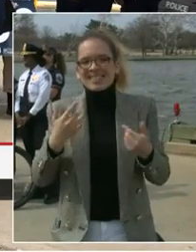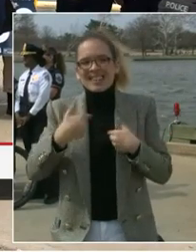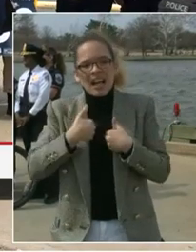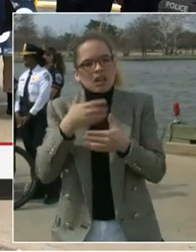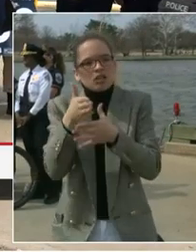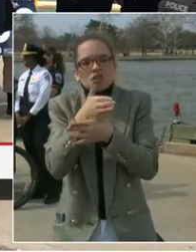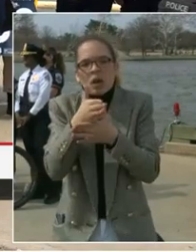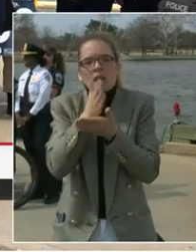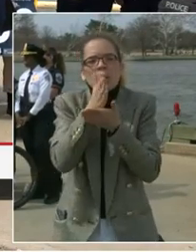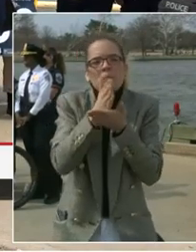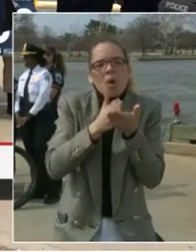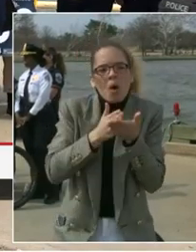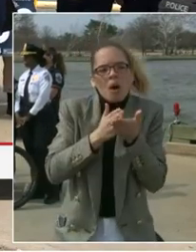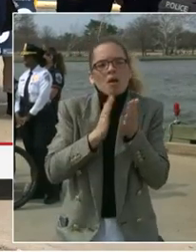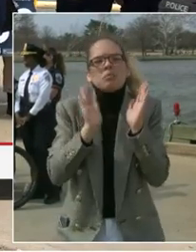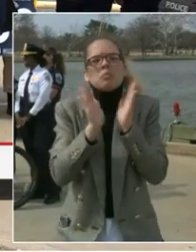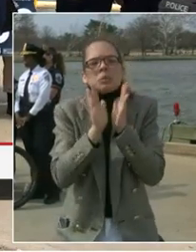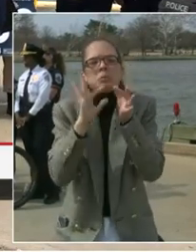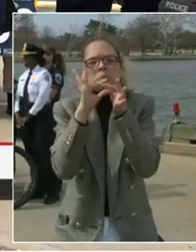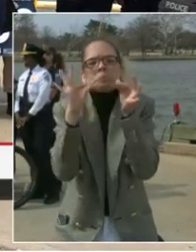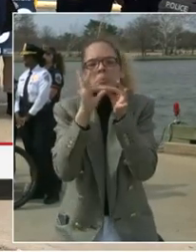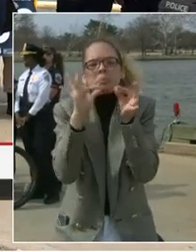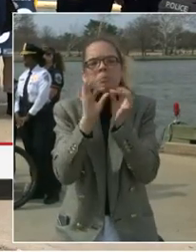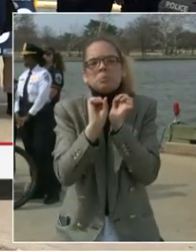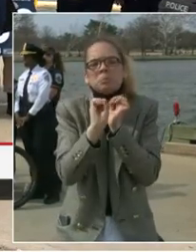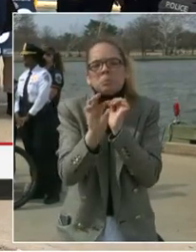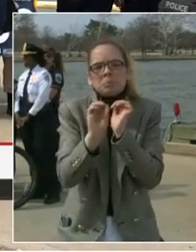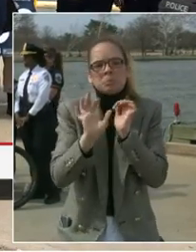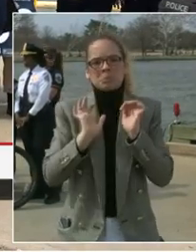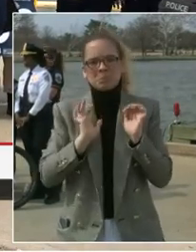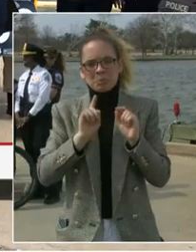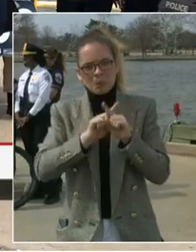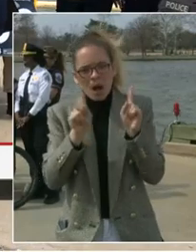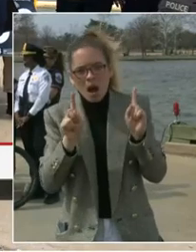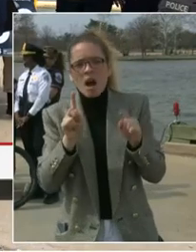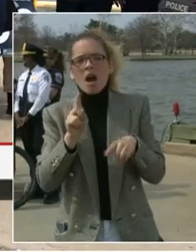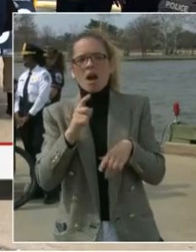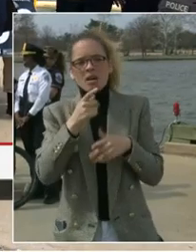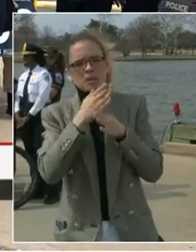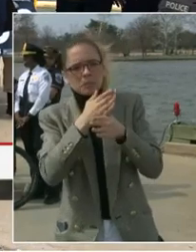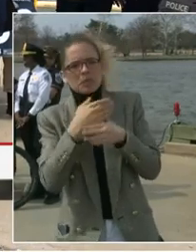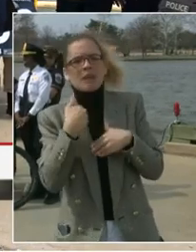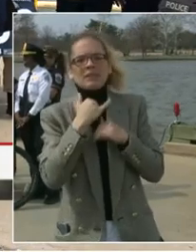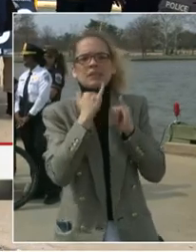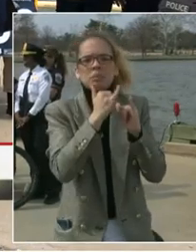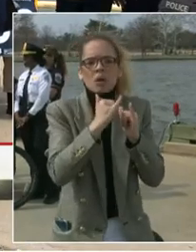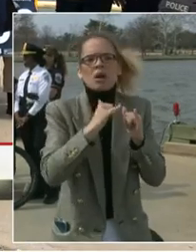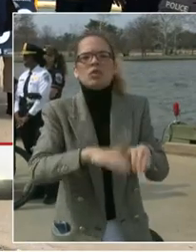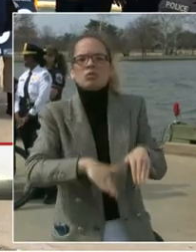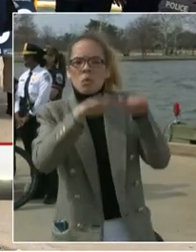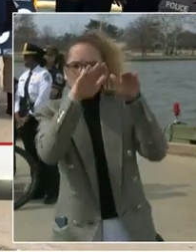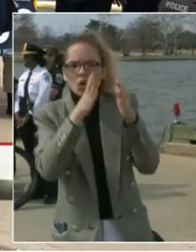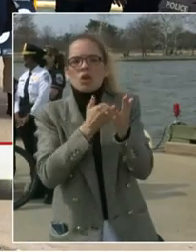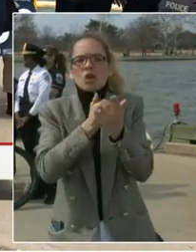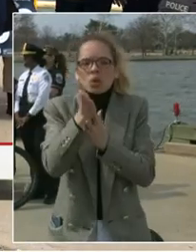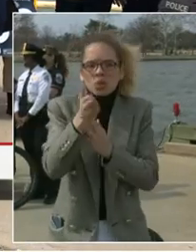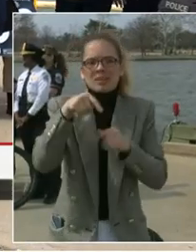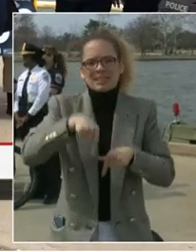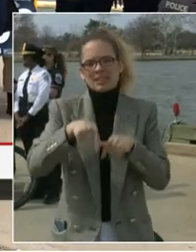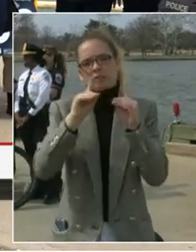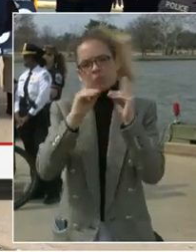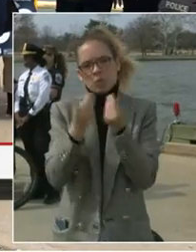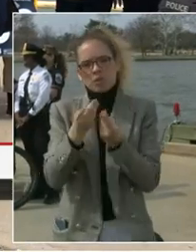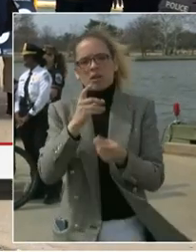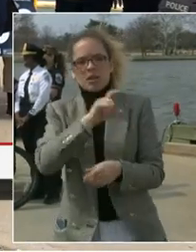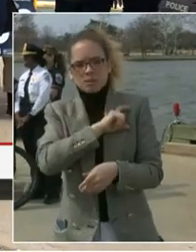is with you here today. And I know that there are many women that share similar experiences to mine coming up through the ranks and working for